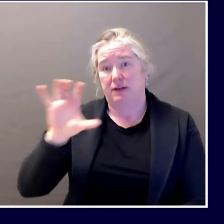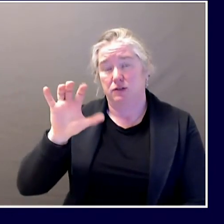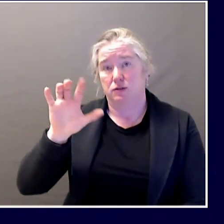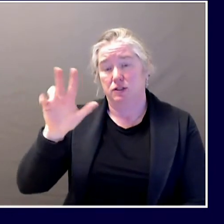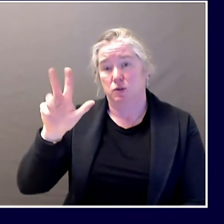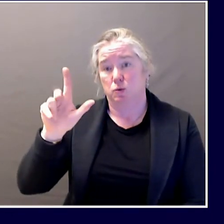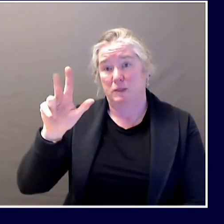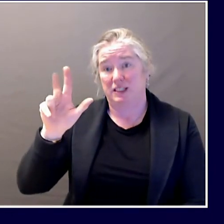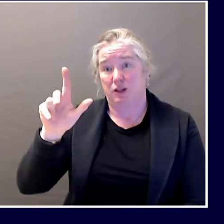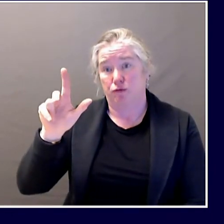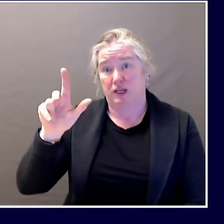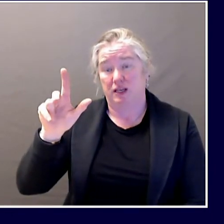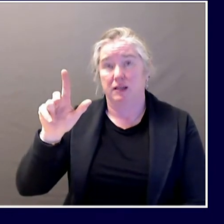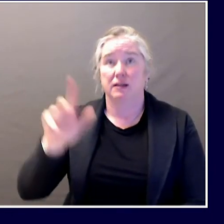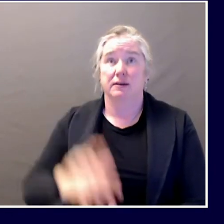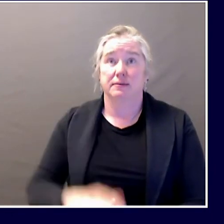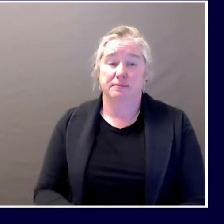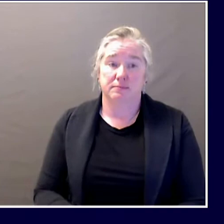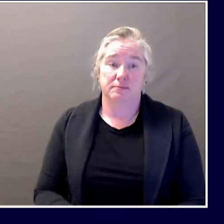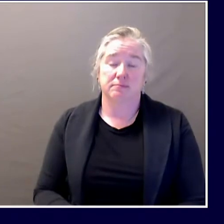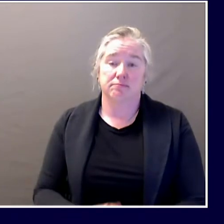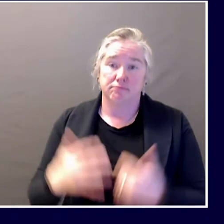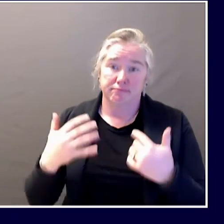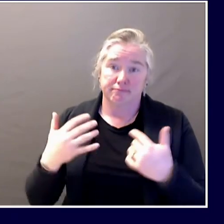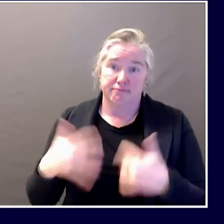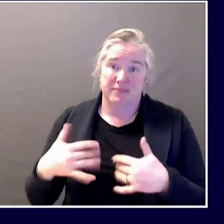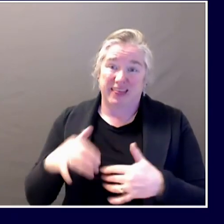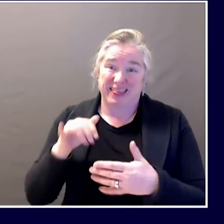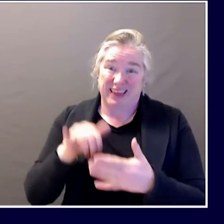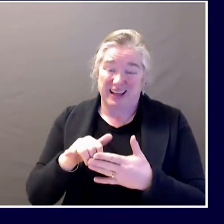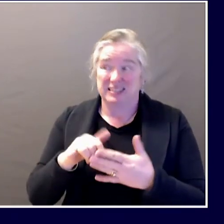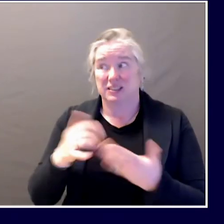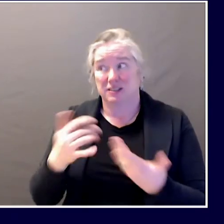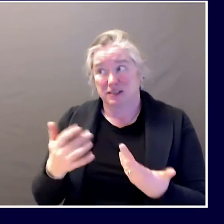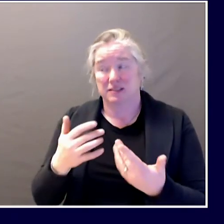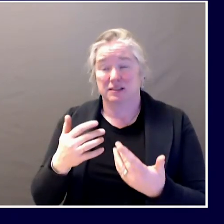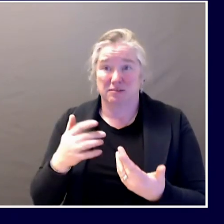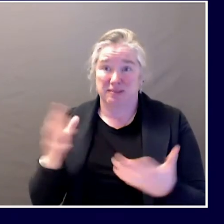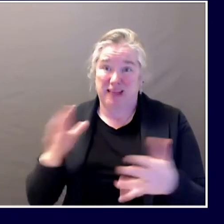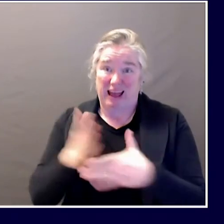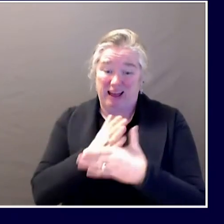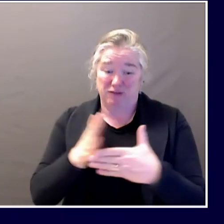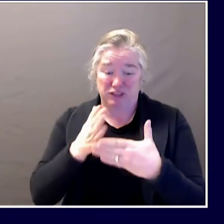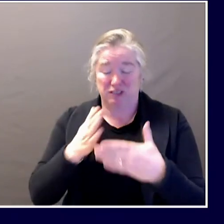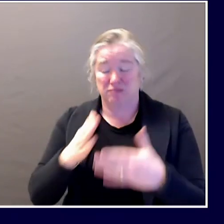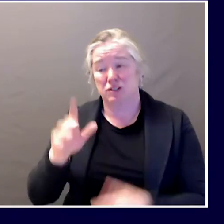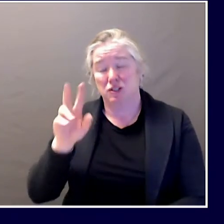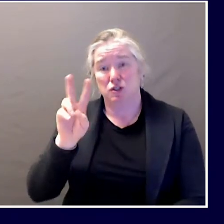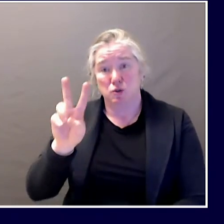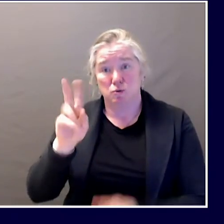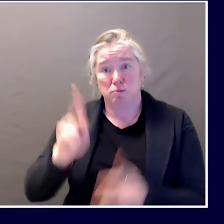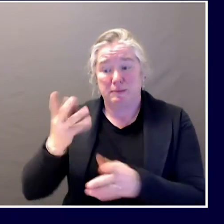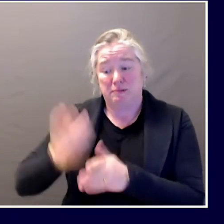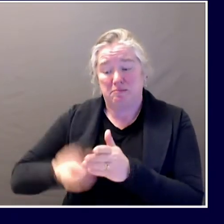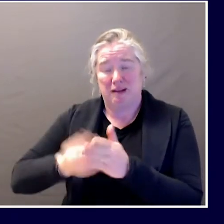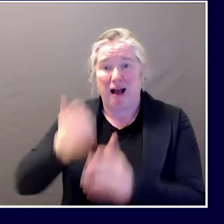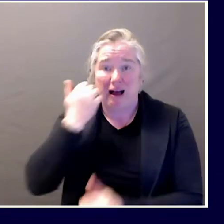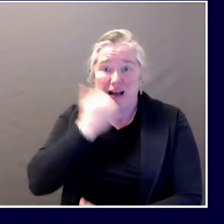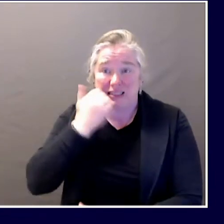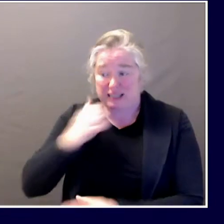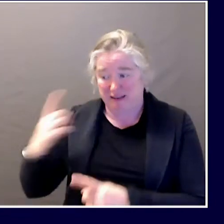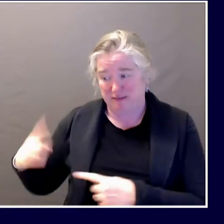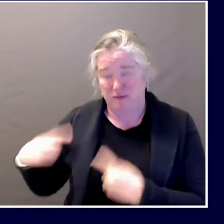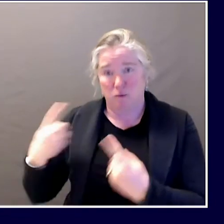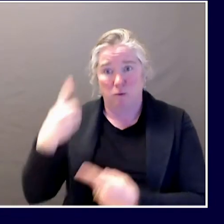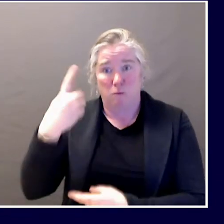723. It's almost 2 deaths per day throughout the pandemic among individuals who were affected